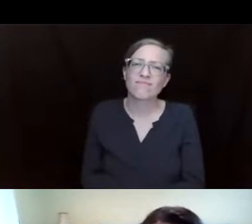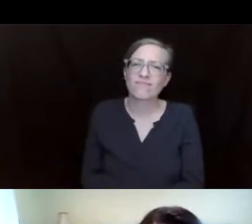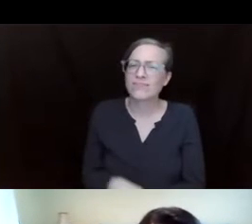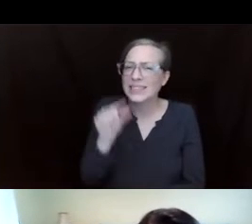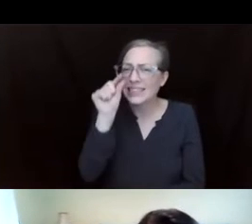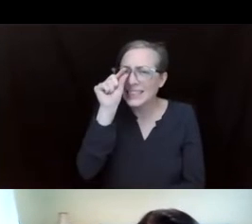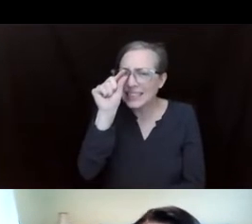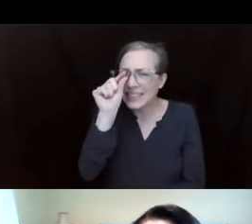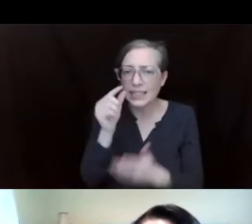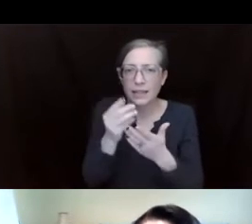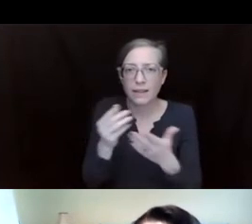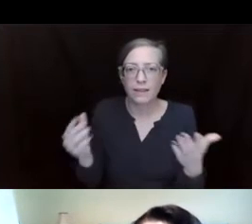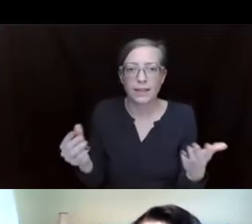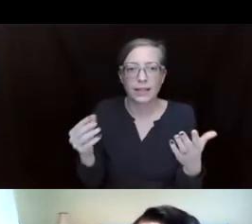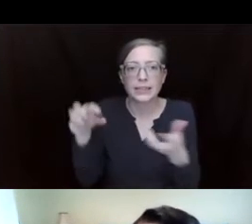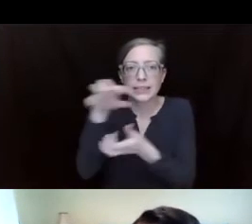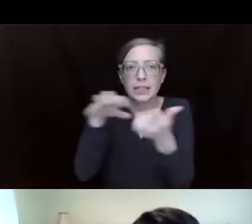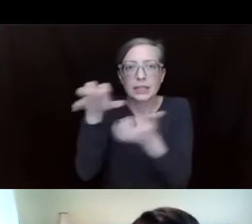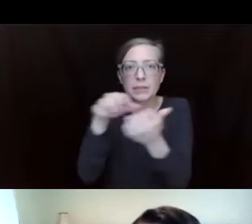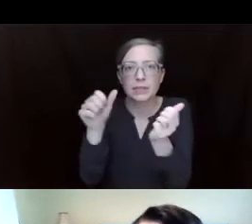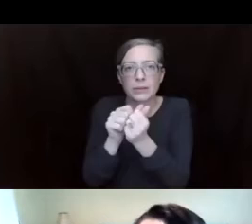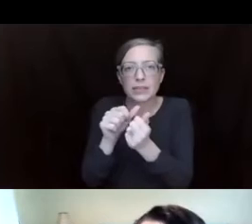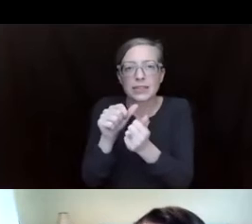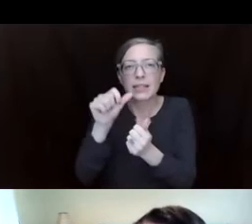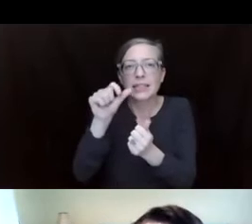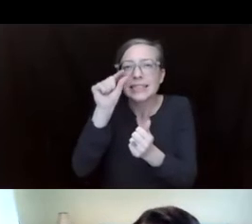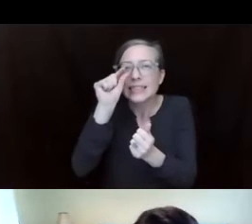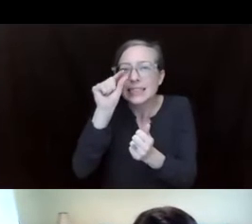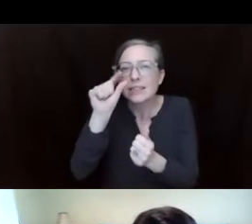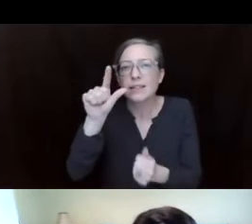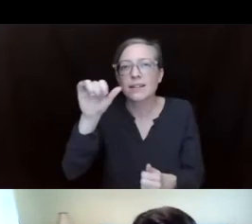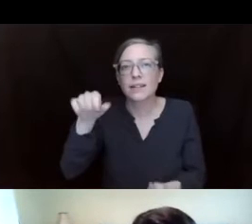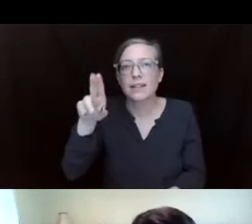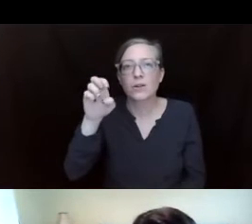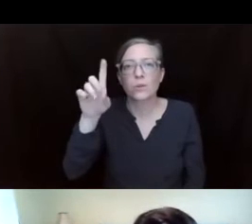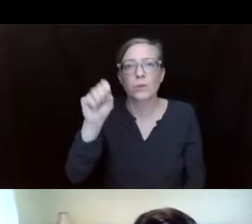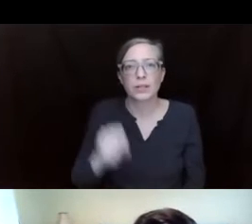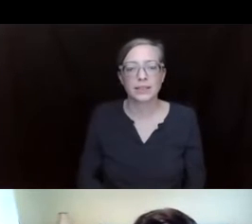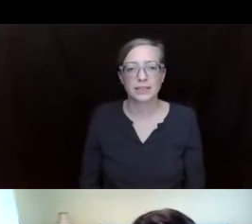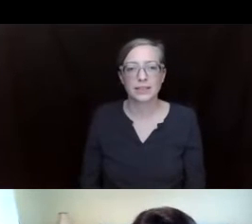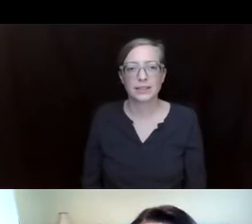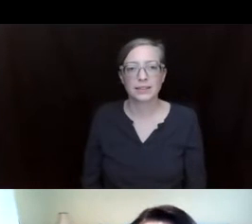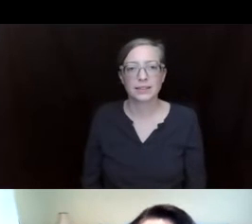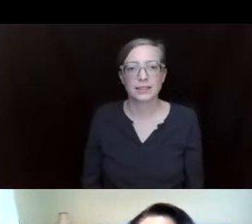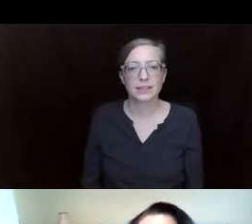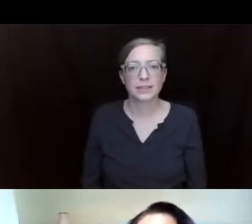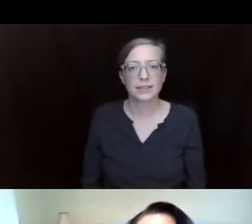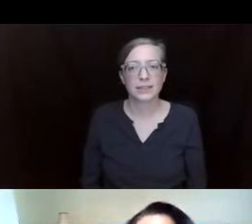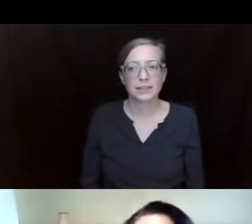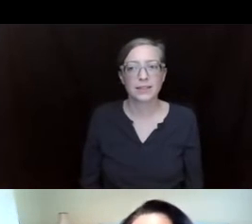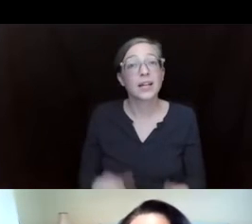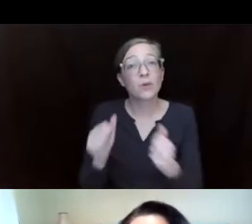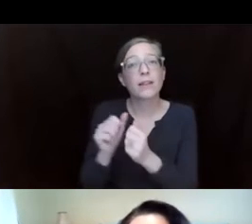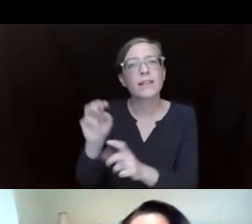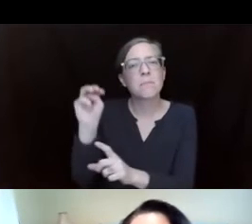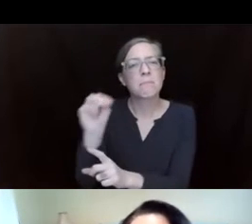devices. Why people are interested in microscale or working microfluidics? Because with microfluidics, we have